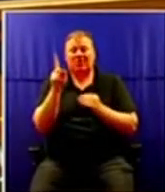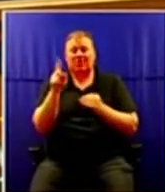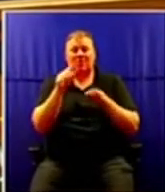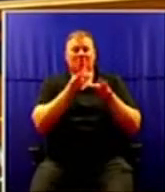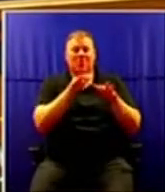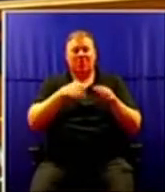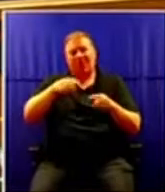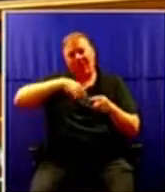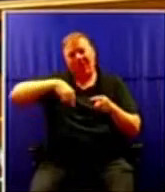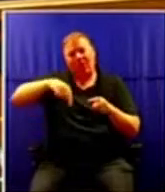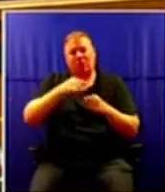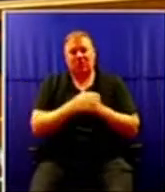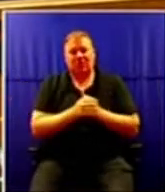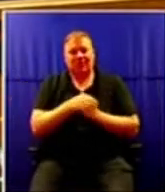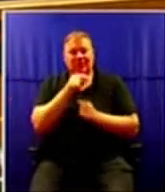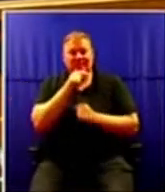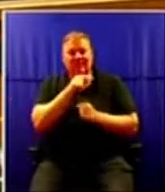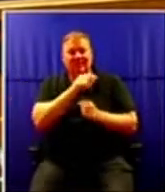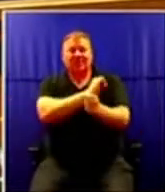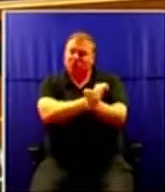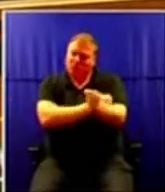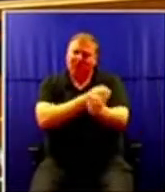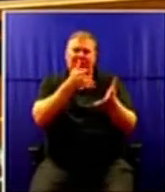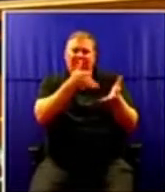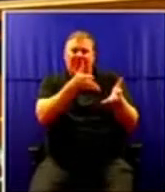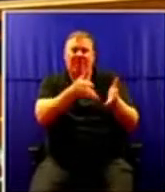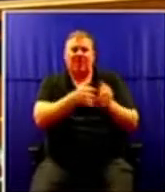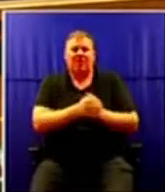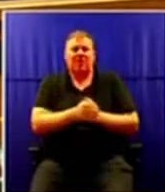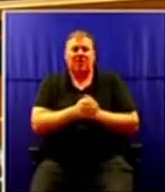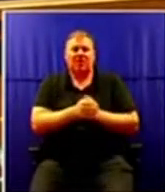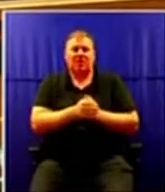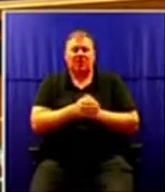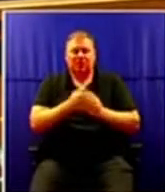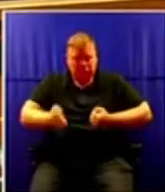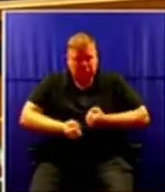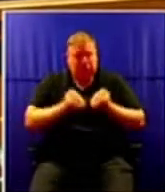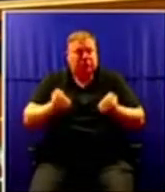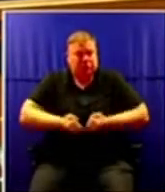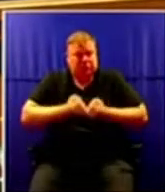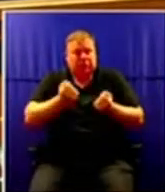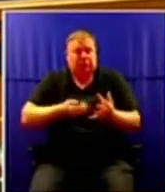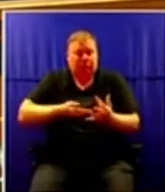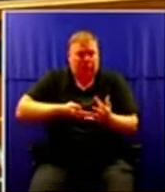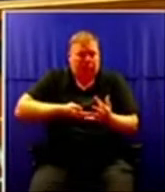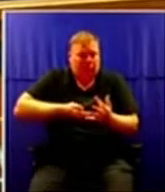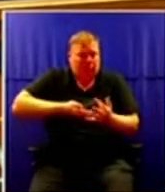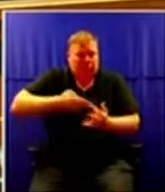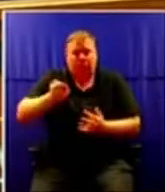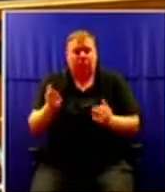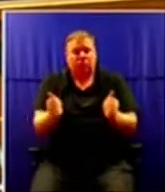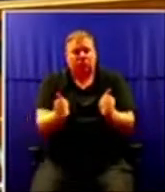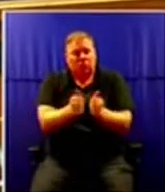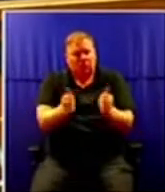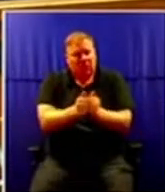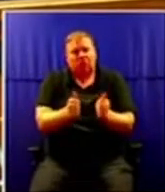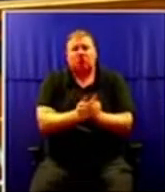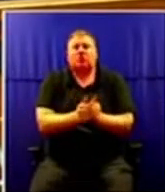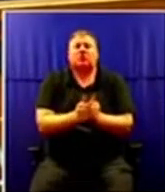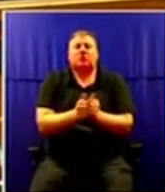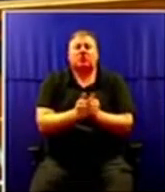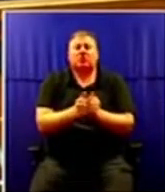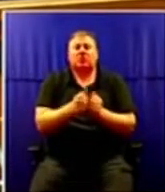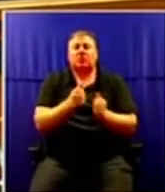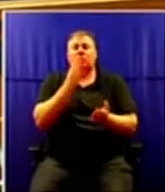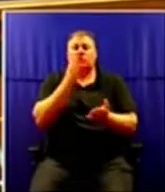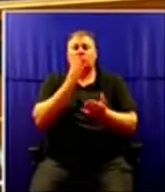It is their grit, their determination, and sense of solidarity that has enabled us to endure